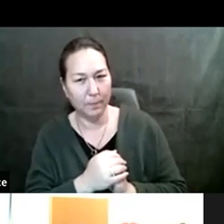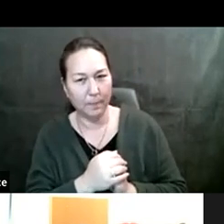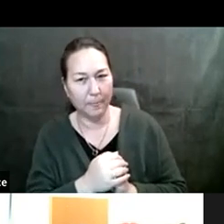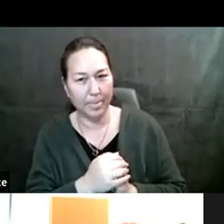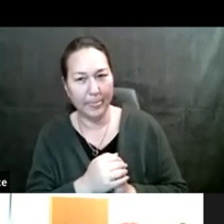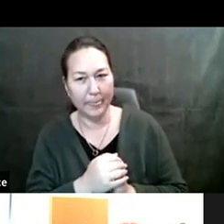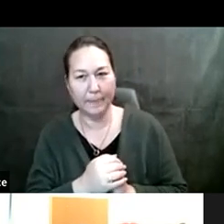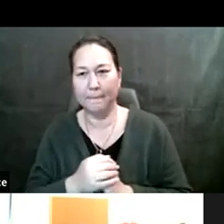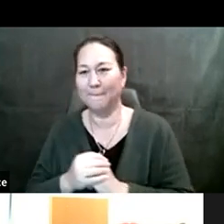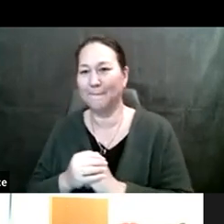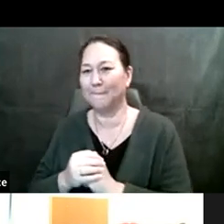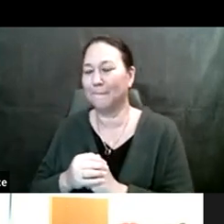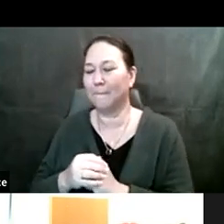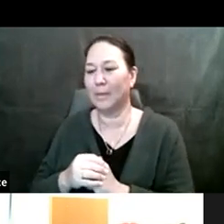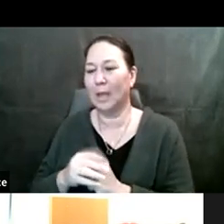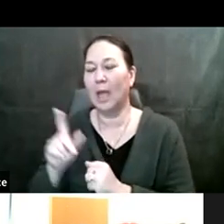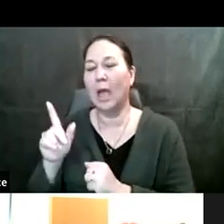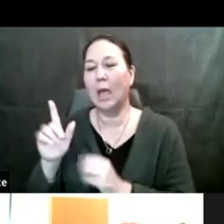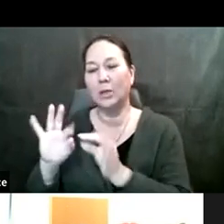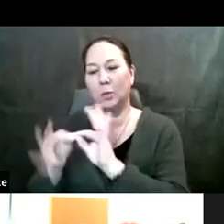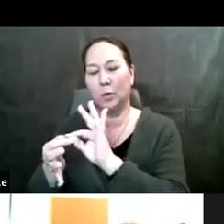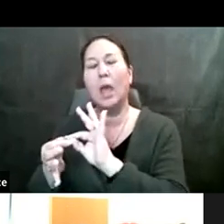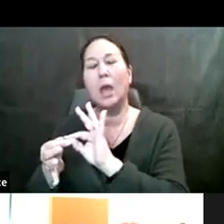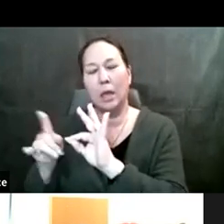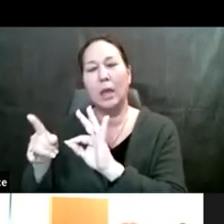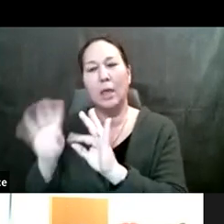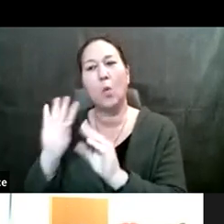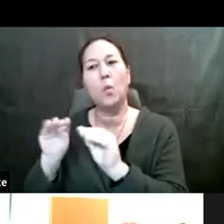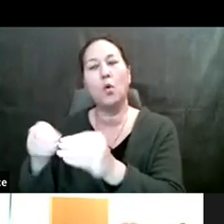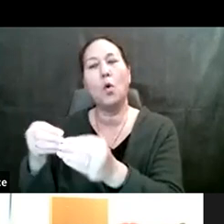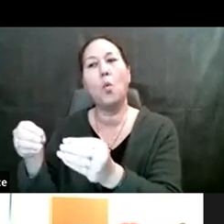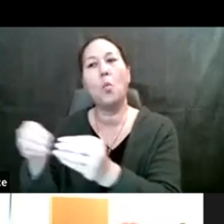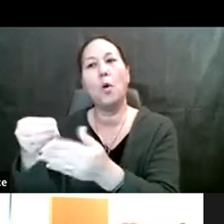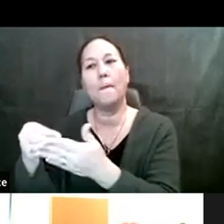they will put more technology in the transportation